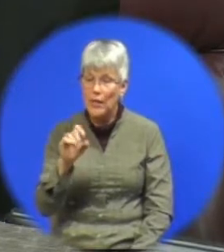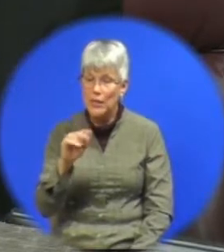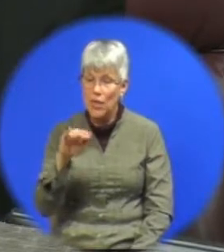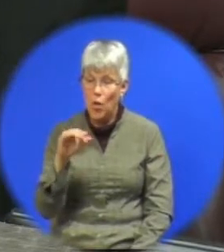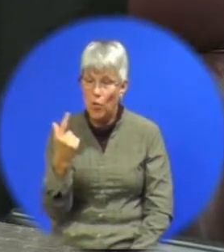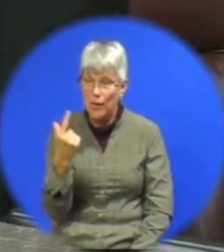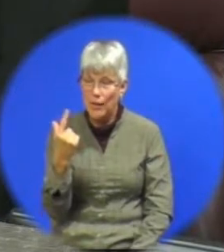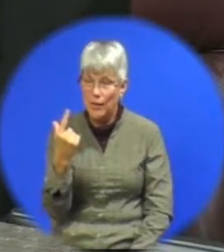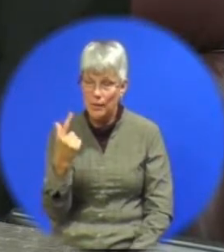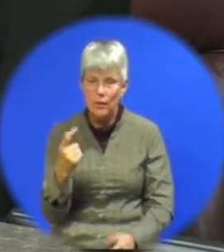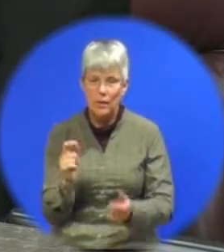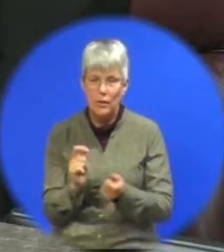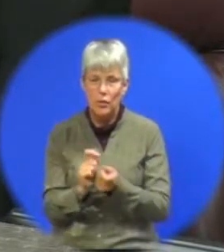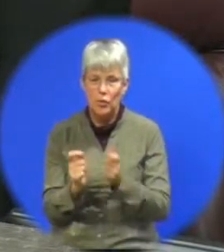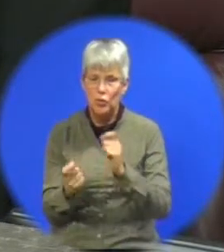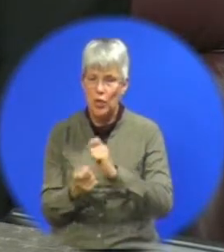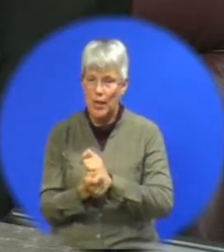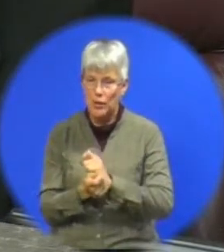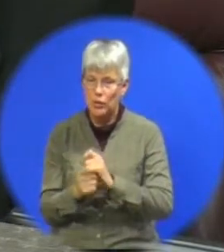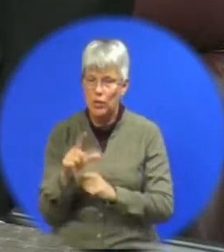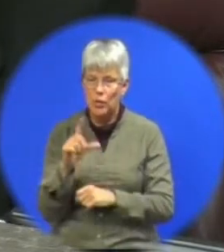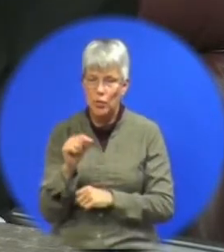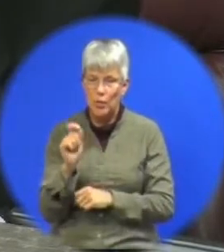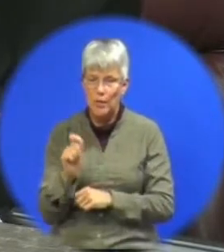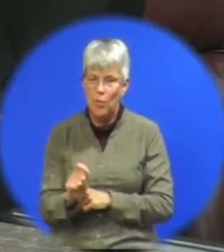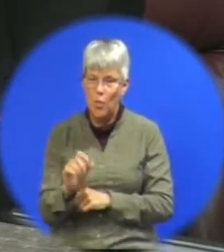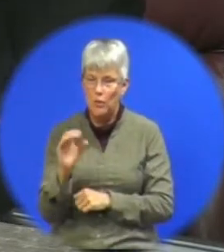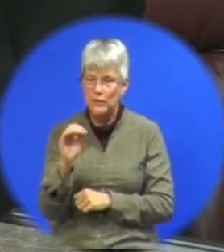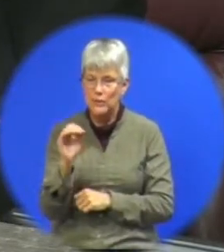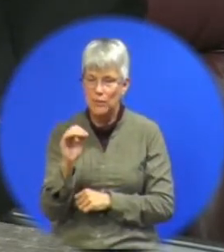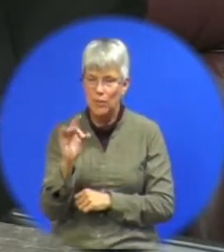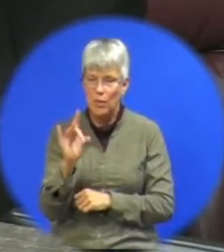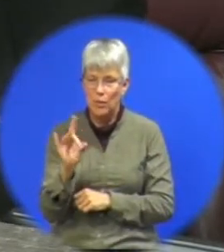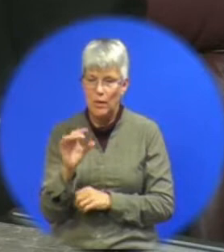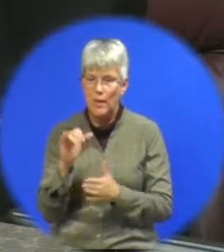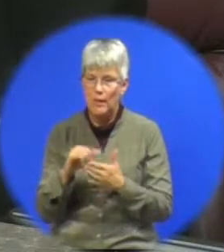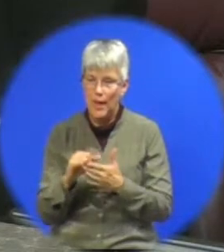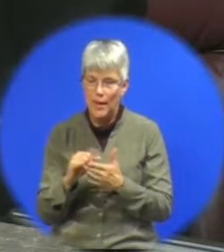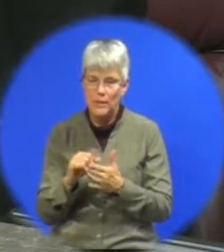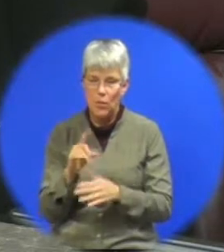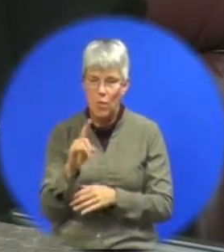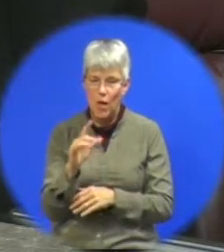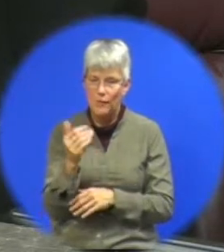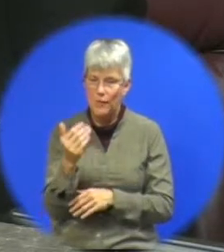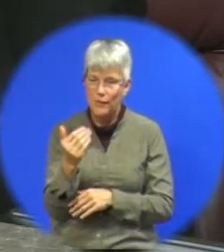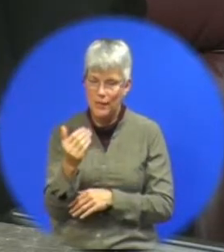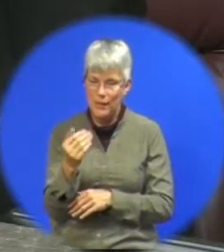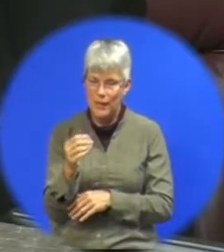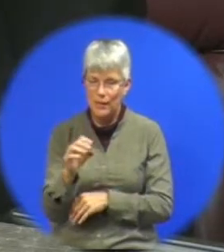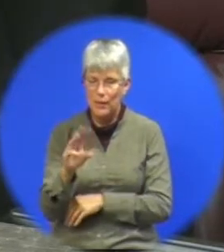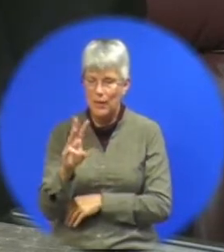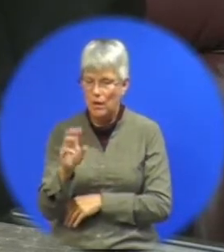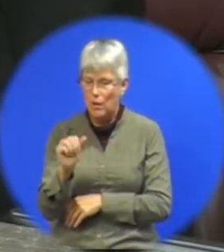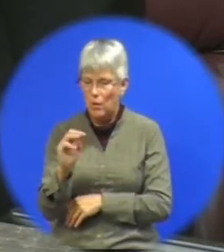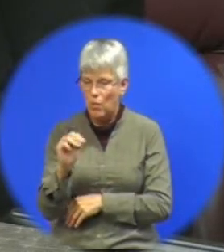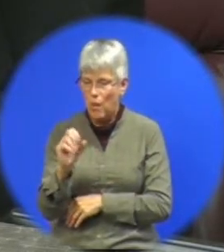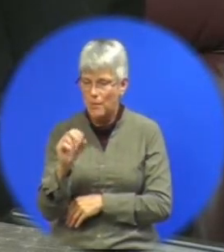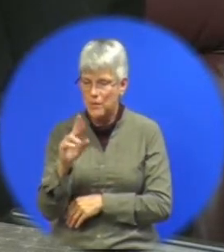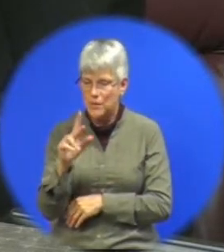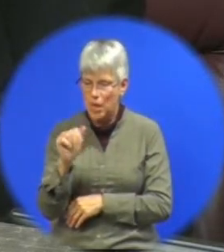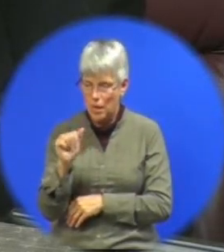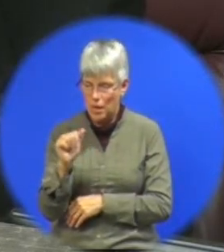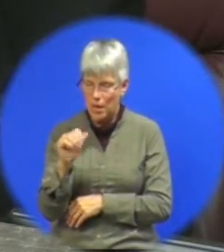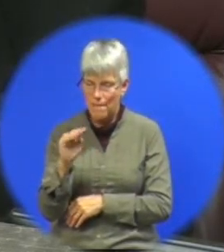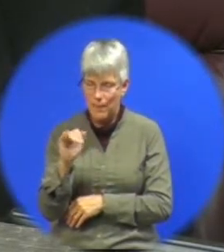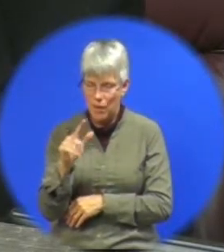zoning for 20.08 acres of property located at 115 Wamsutta Mill Road from Medium Intensity